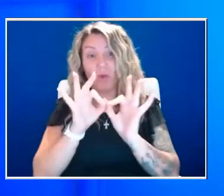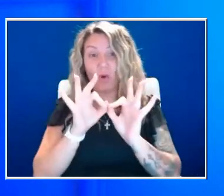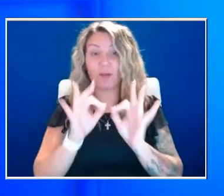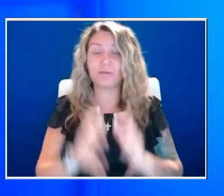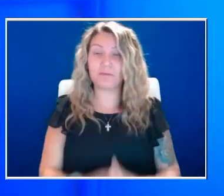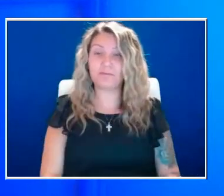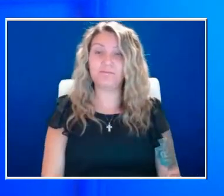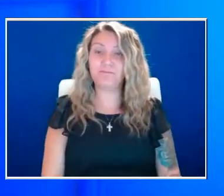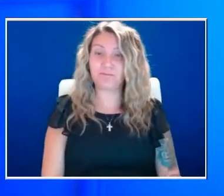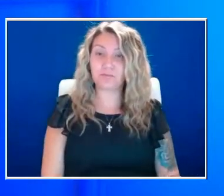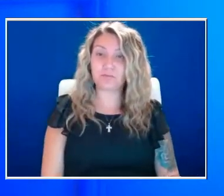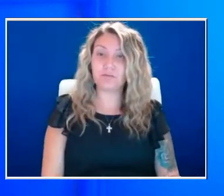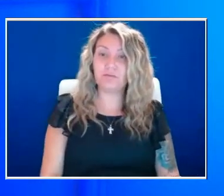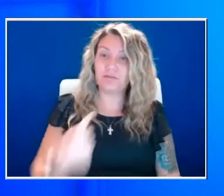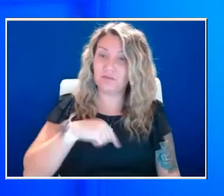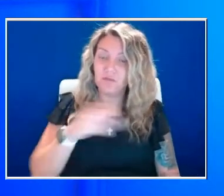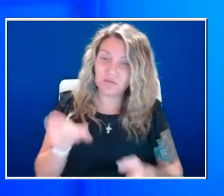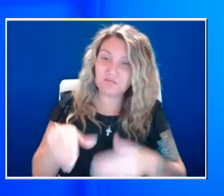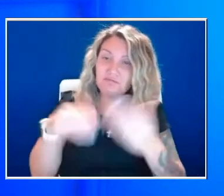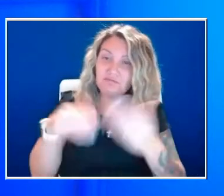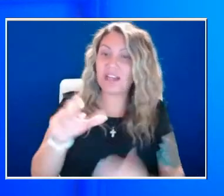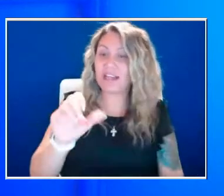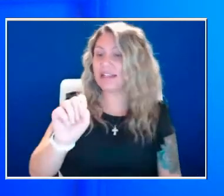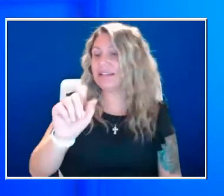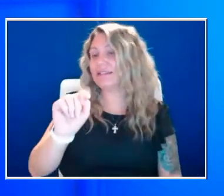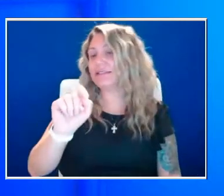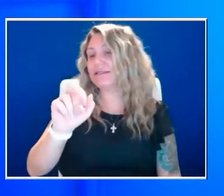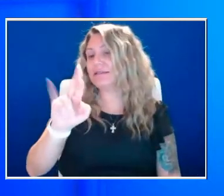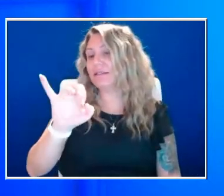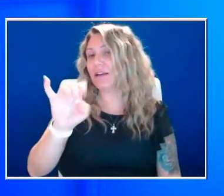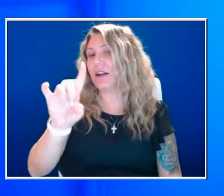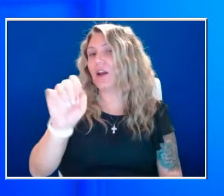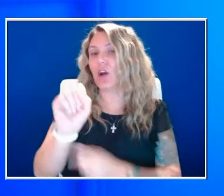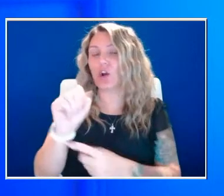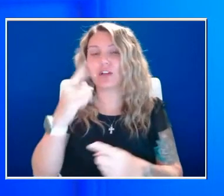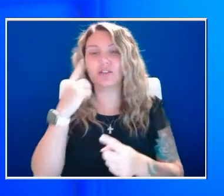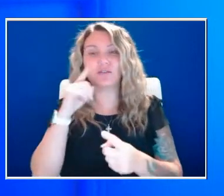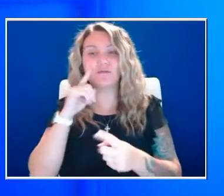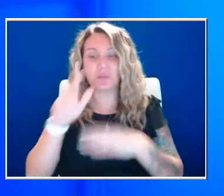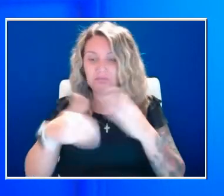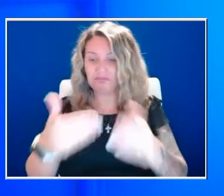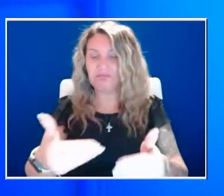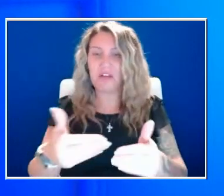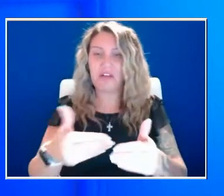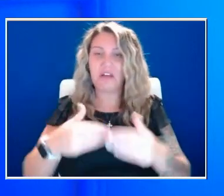gave her some steroids to speed along lung development and just really supported